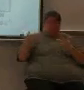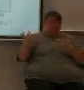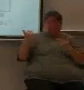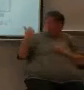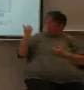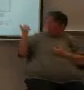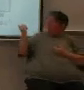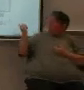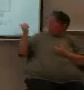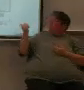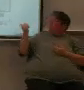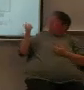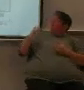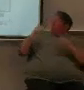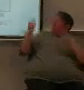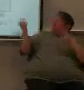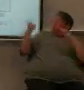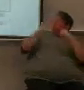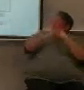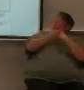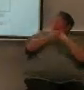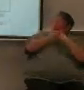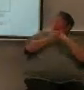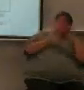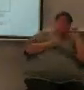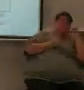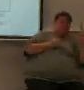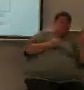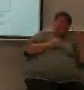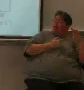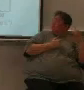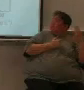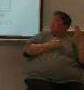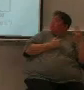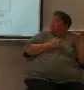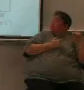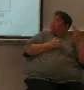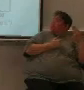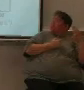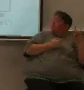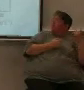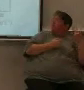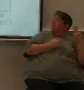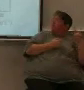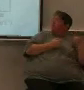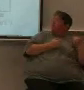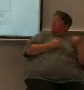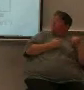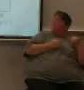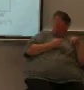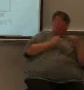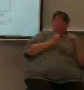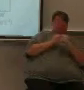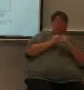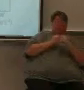In contrast, both chloride and turbidity, basically the more you have, the lower the diversity